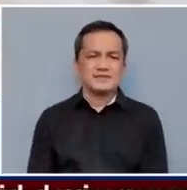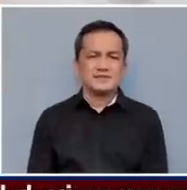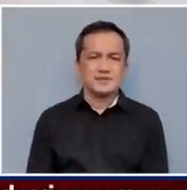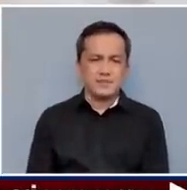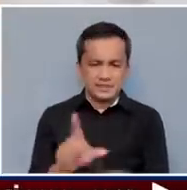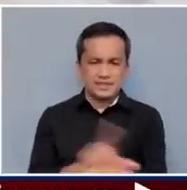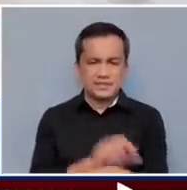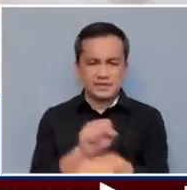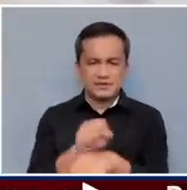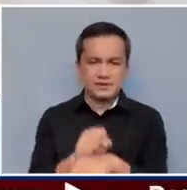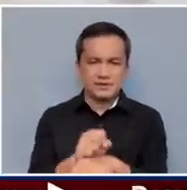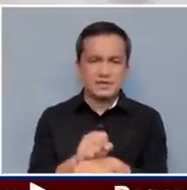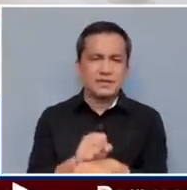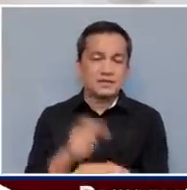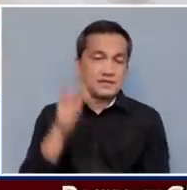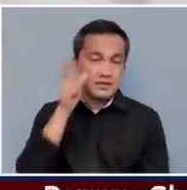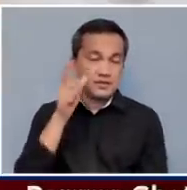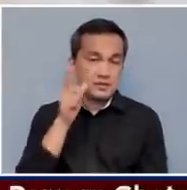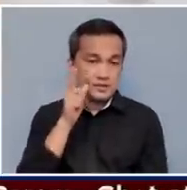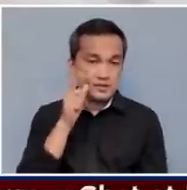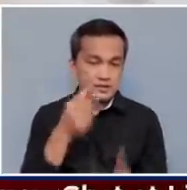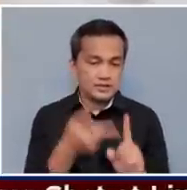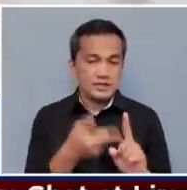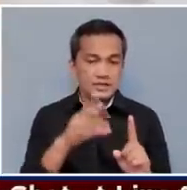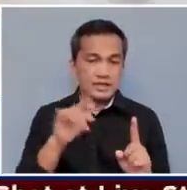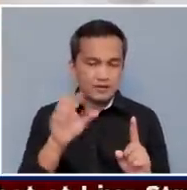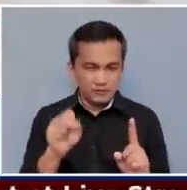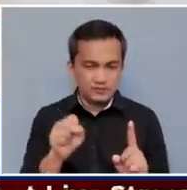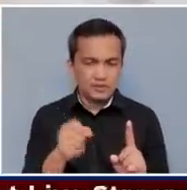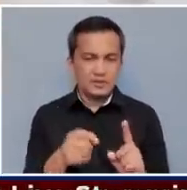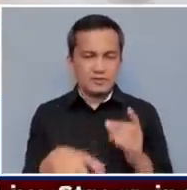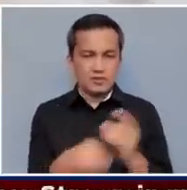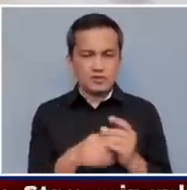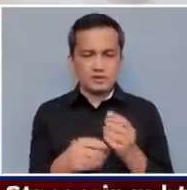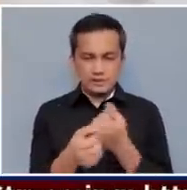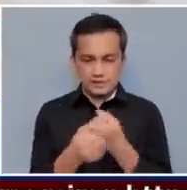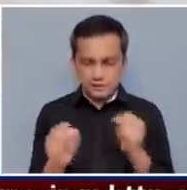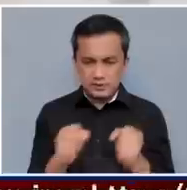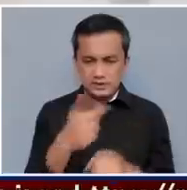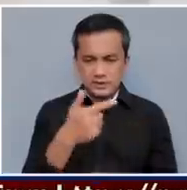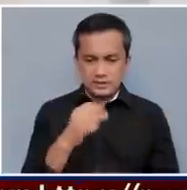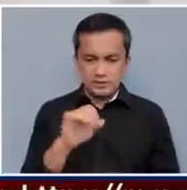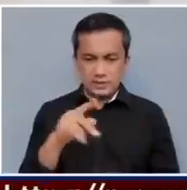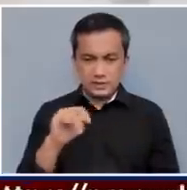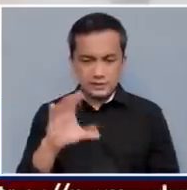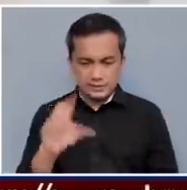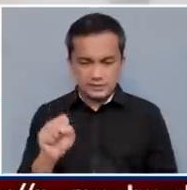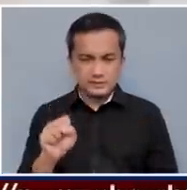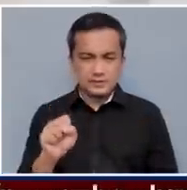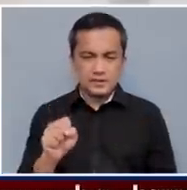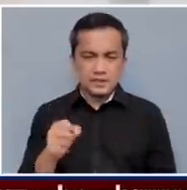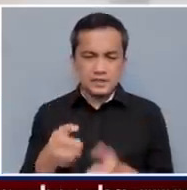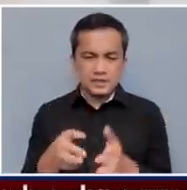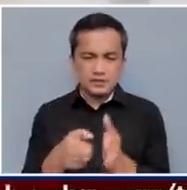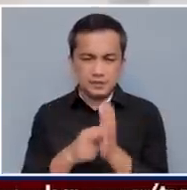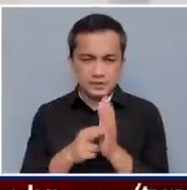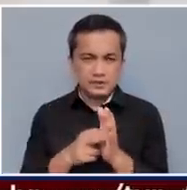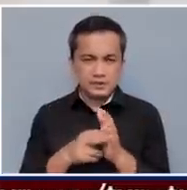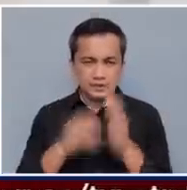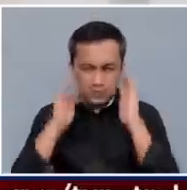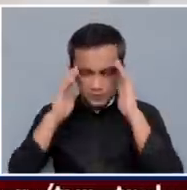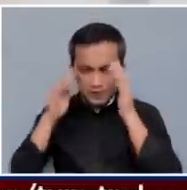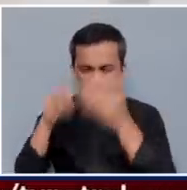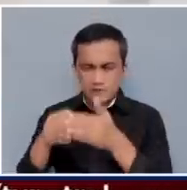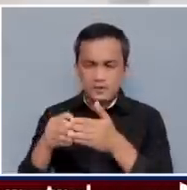ni Senator-elect Loren Legarda si Carlos. Bukod sa seguridad at geopolitics, hiling niyang pagtuunan din ng pansin ni Carlos